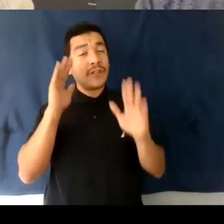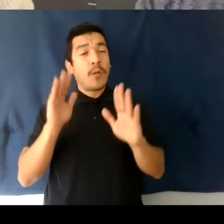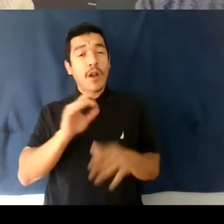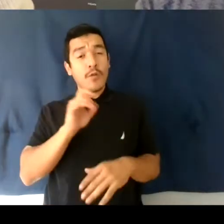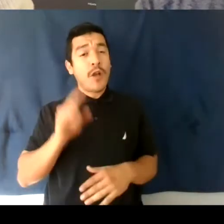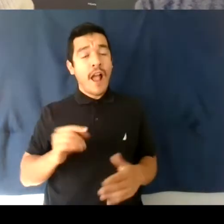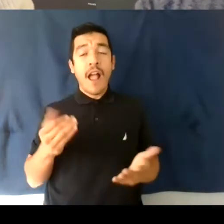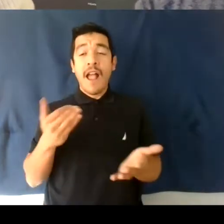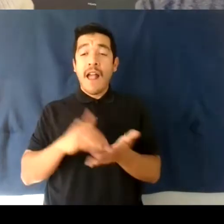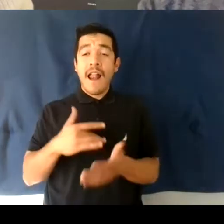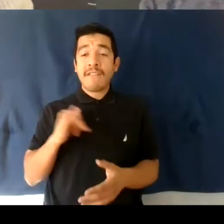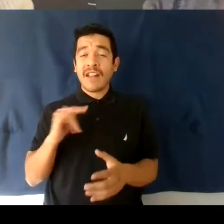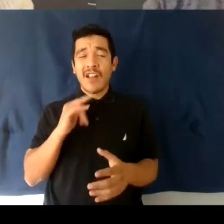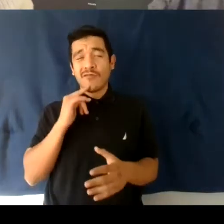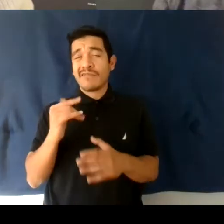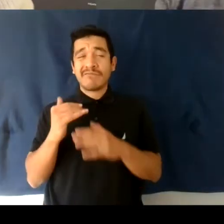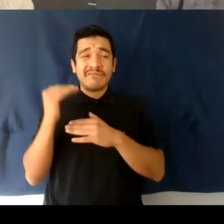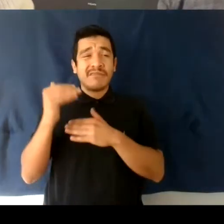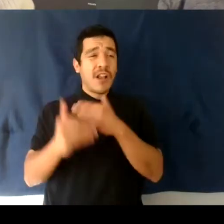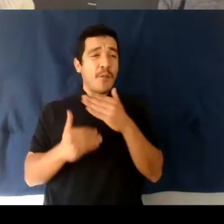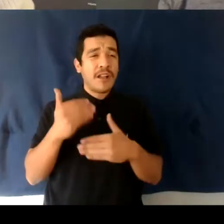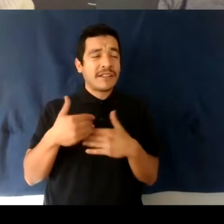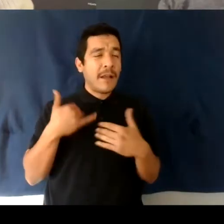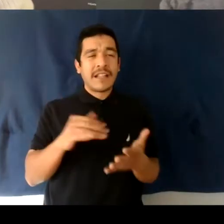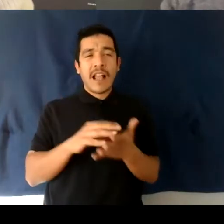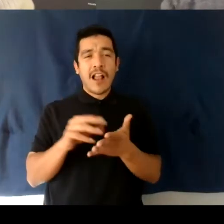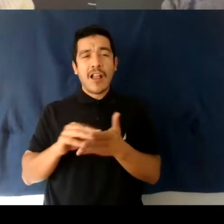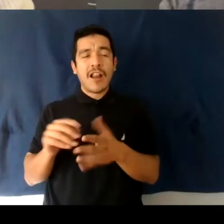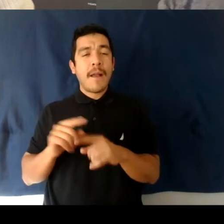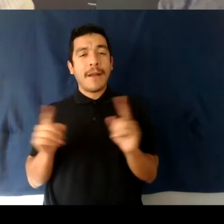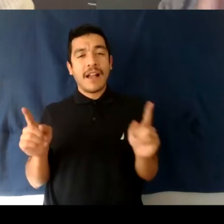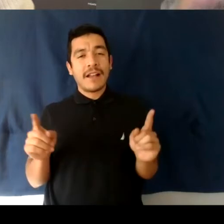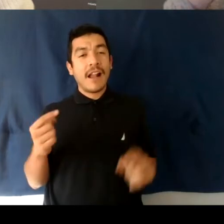feel like it's such a process, like I'm still learning, but